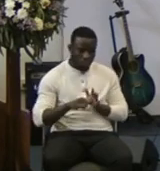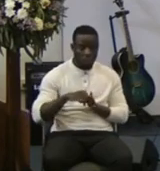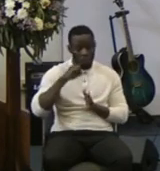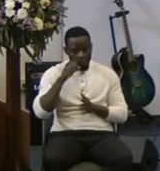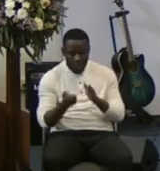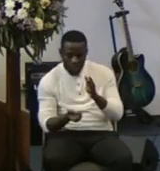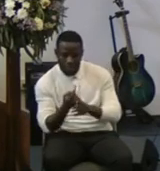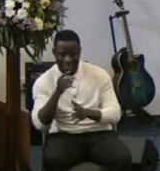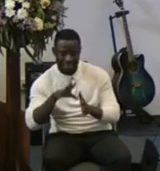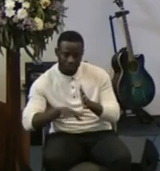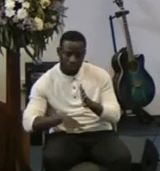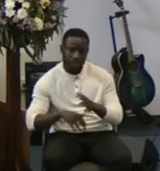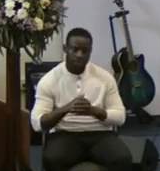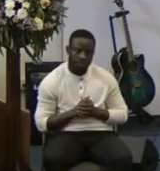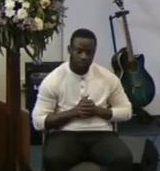through.